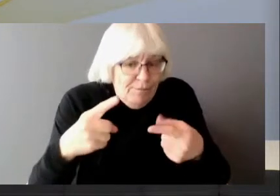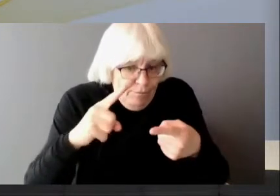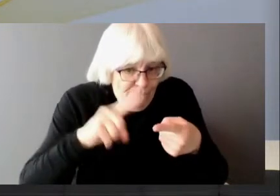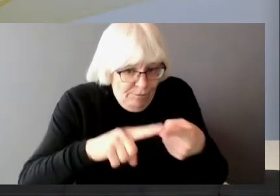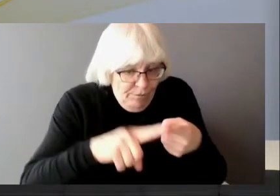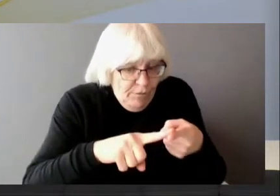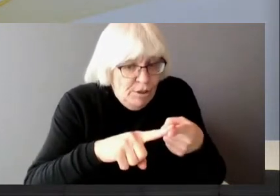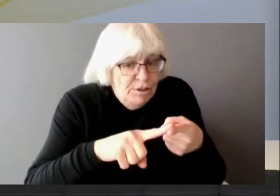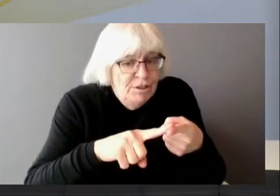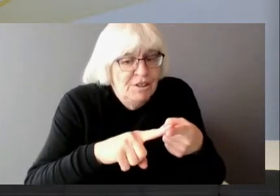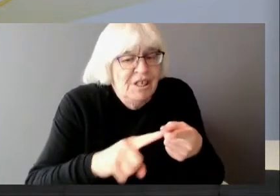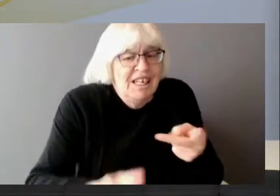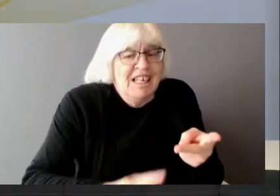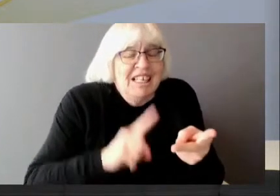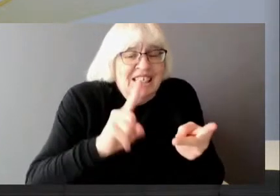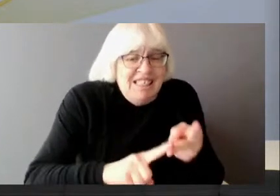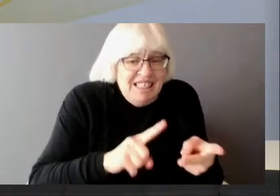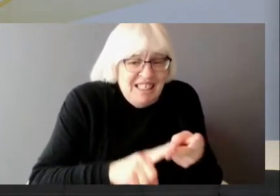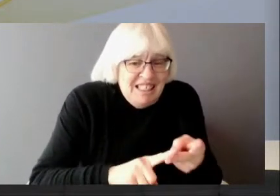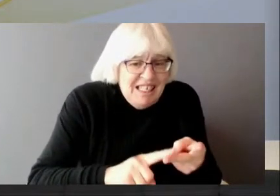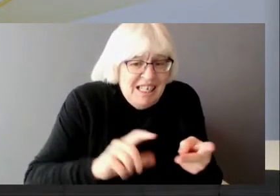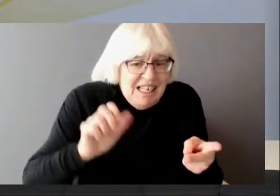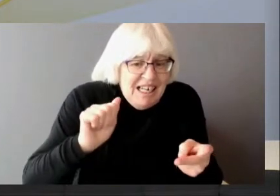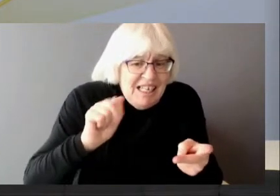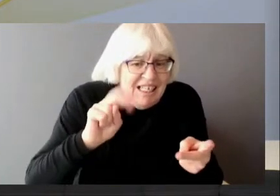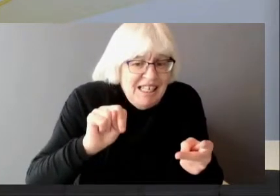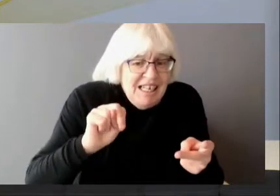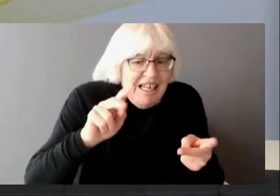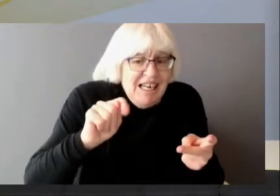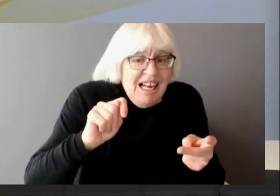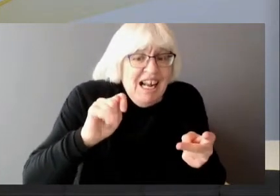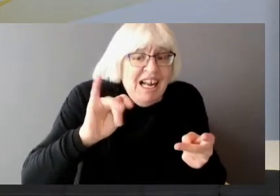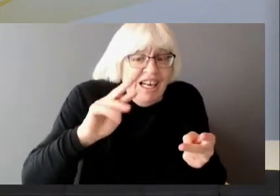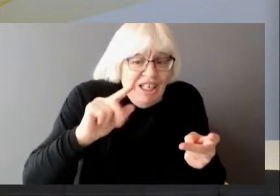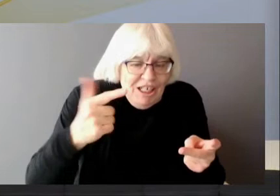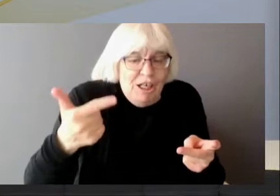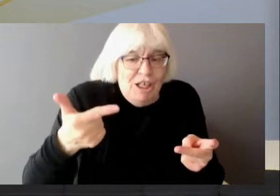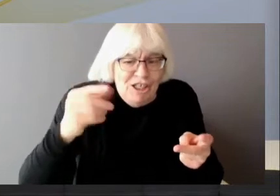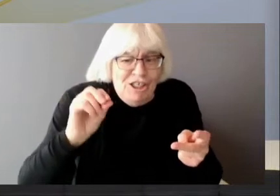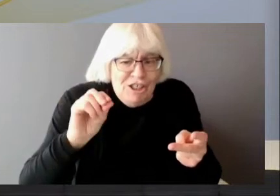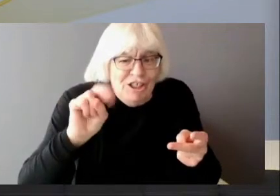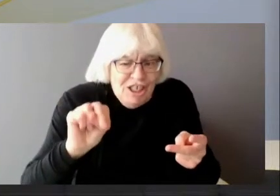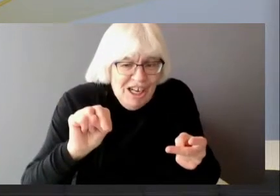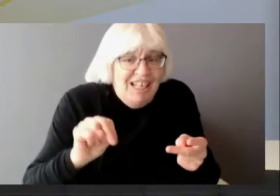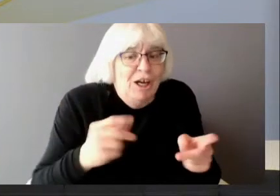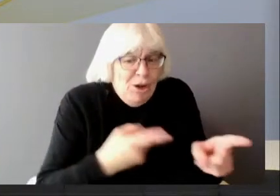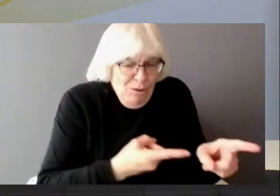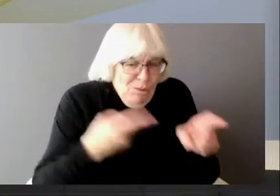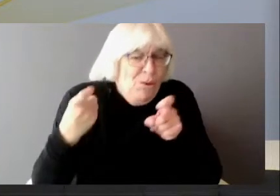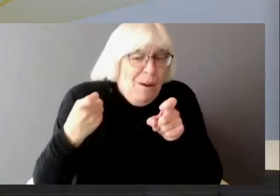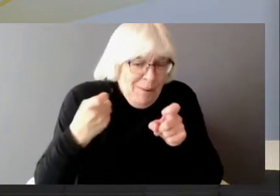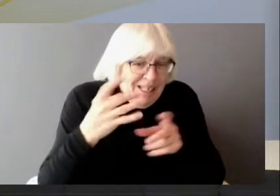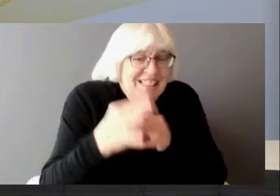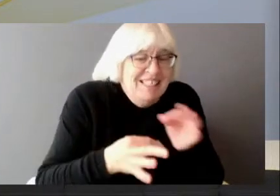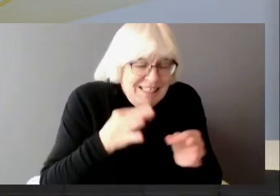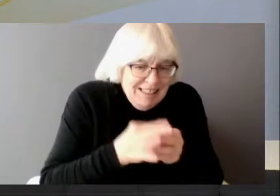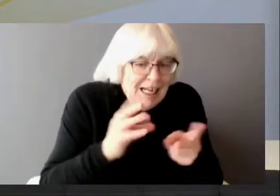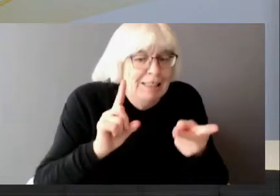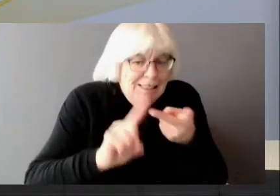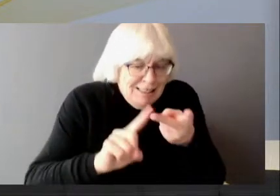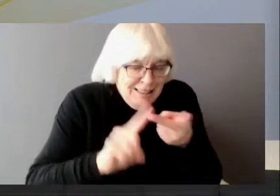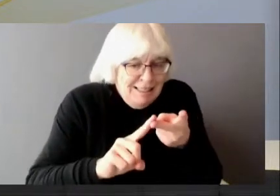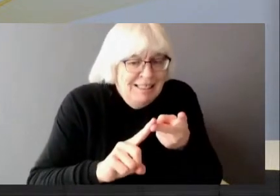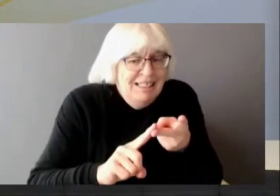antigen rapid test, and that's partly what we would be using or in consideration of using